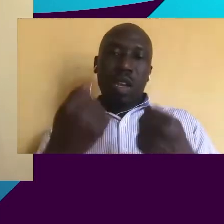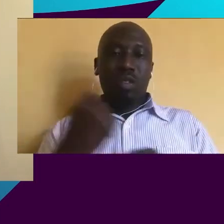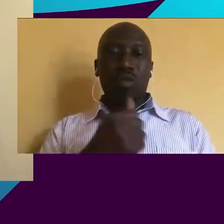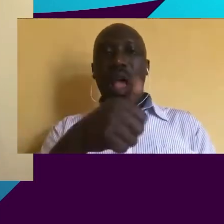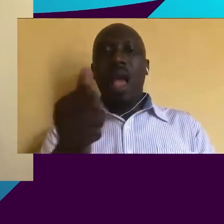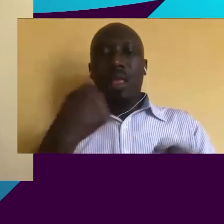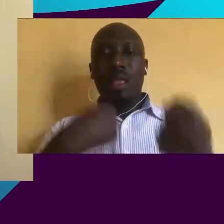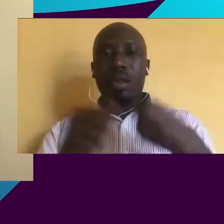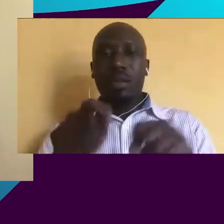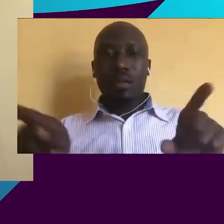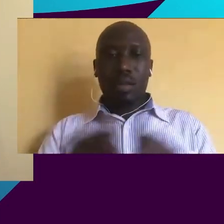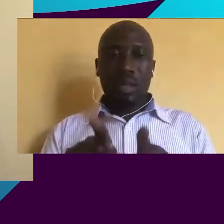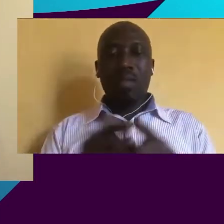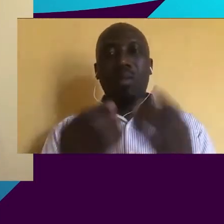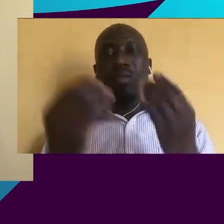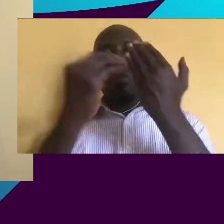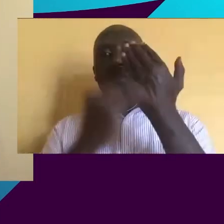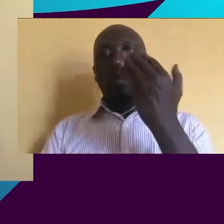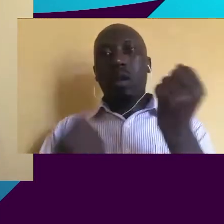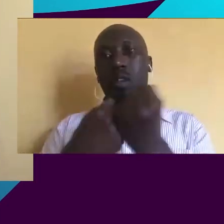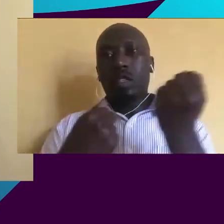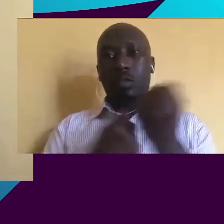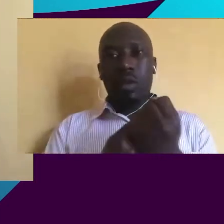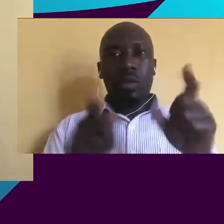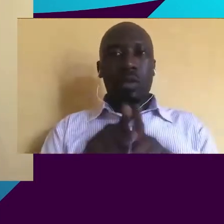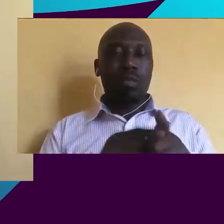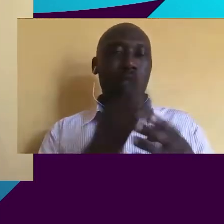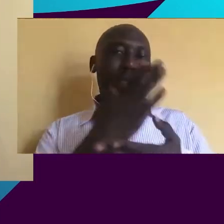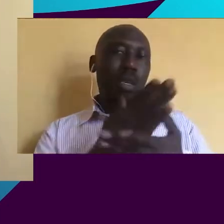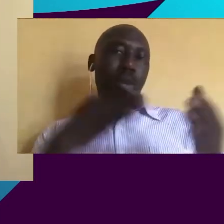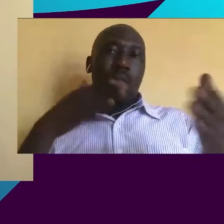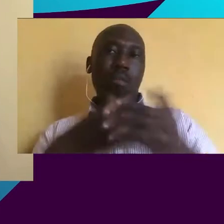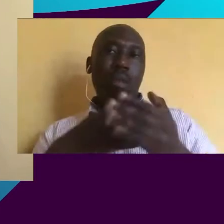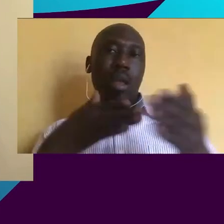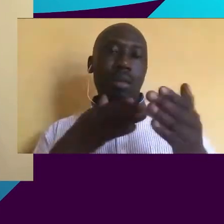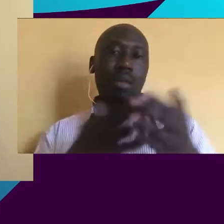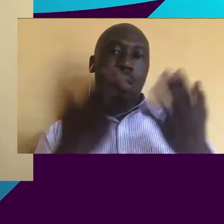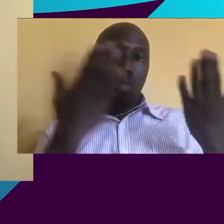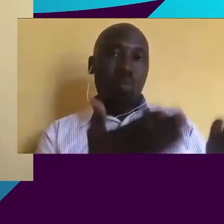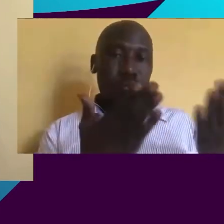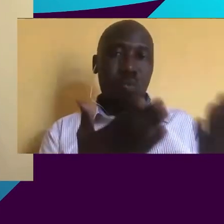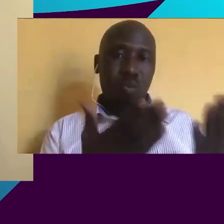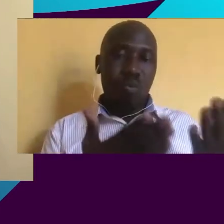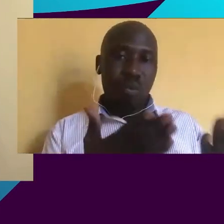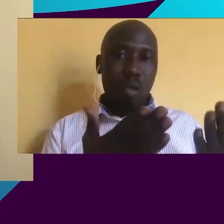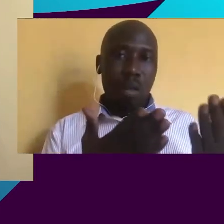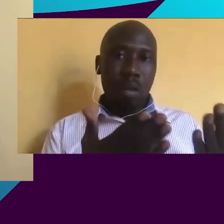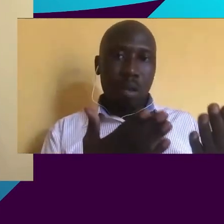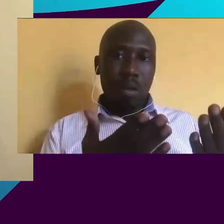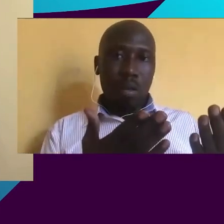sponsorship. And some of the barriers, there are those barriers which actually